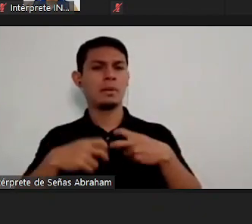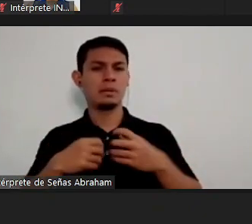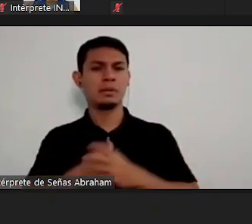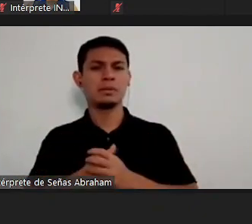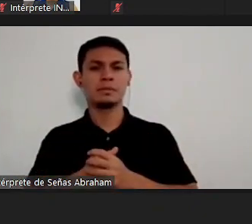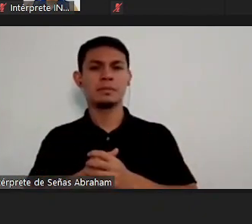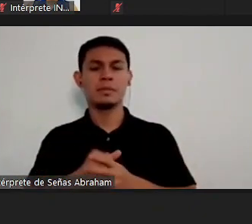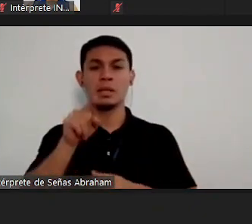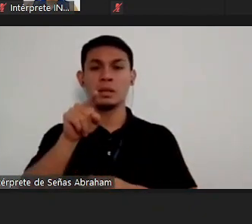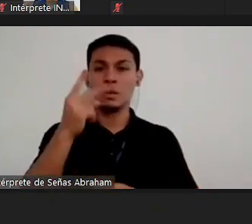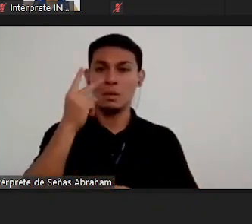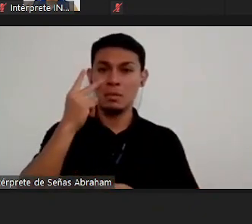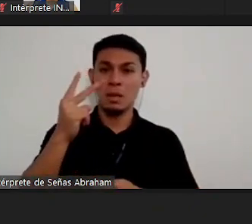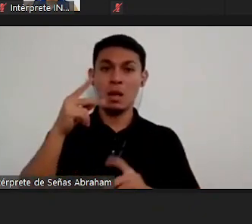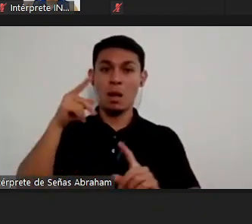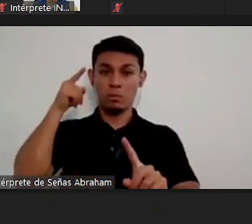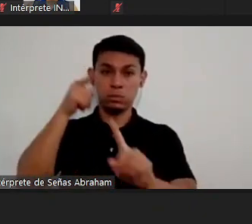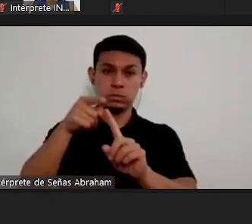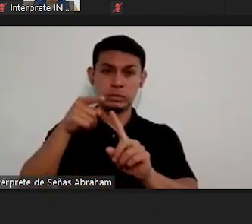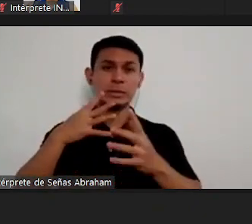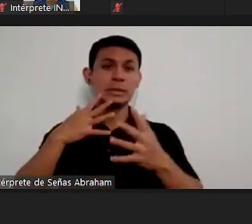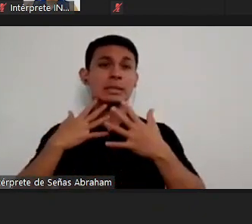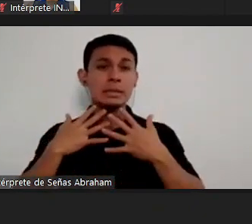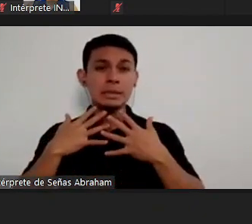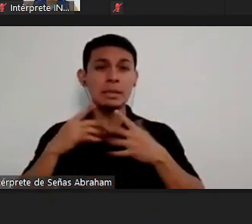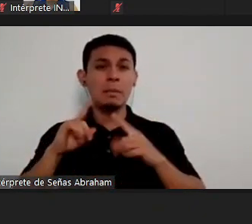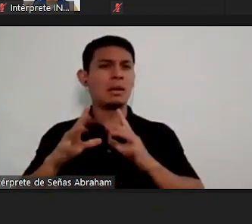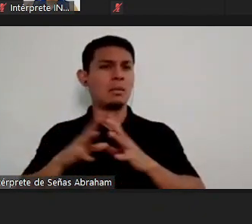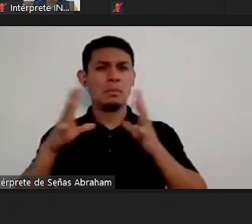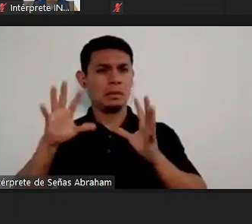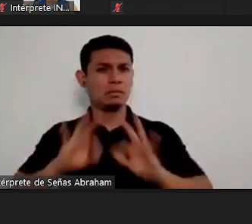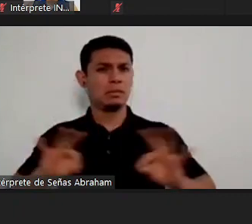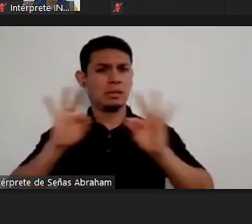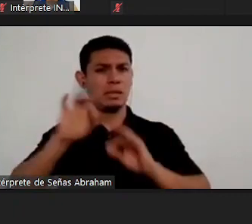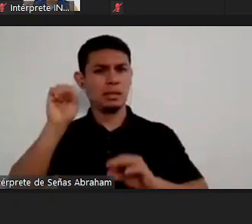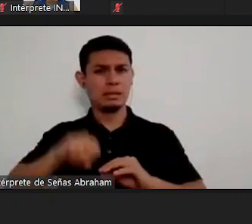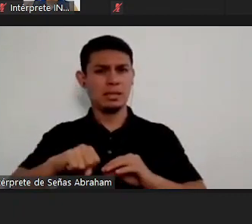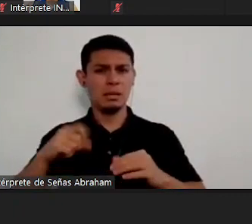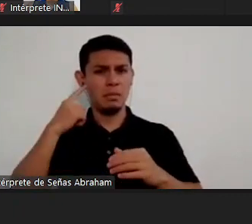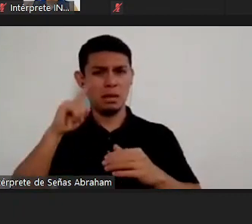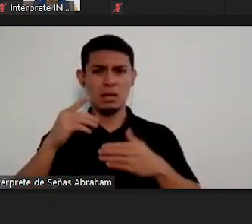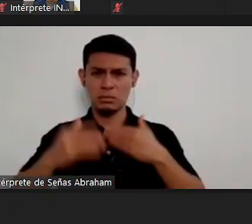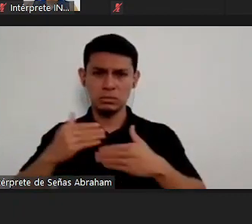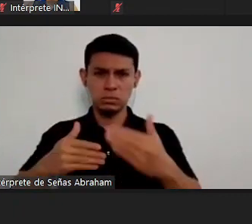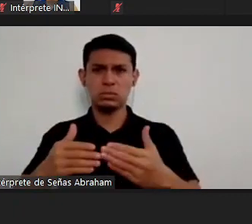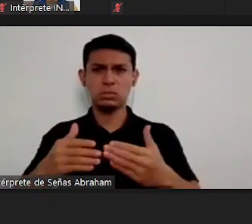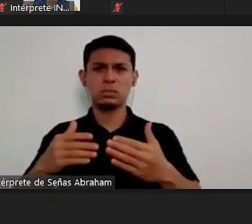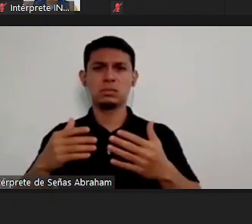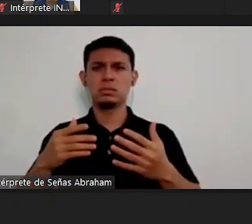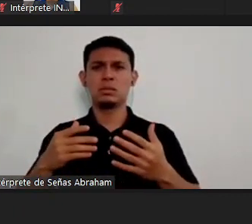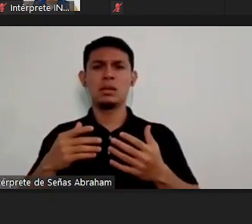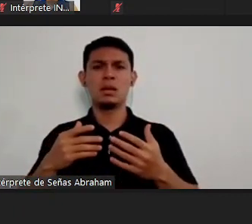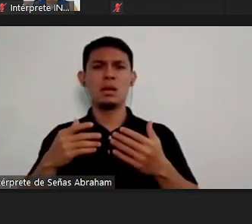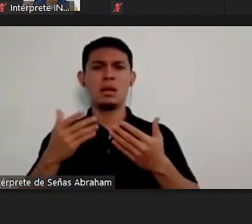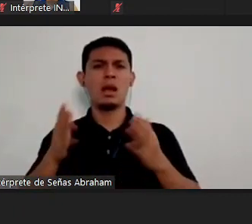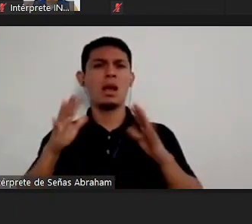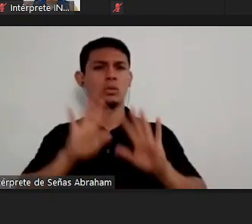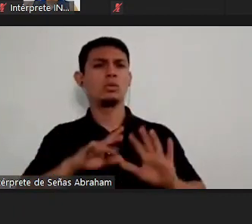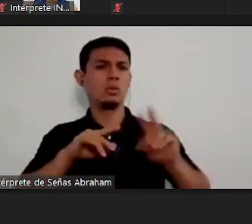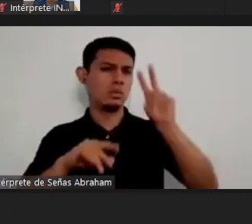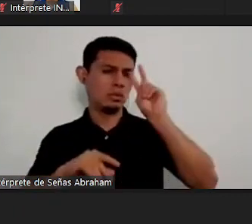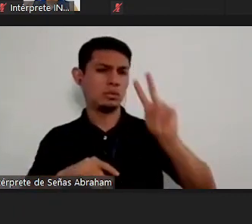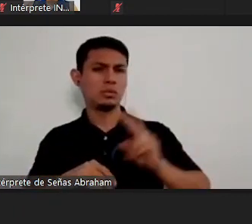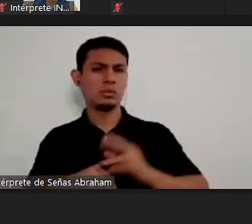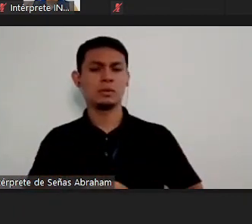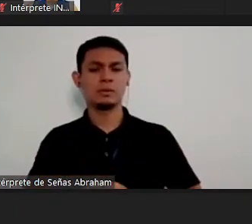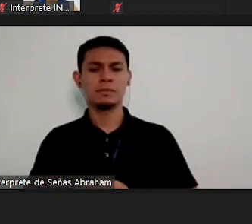enormously to the solution of this problem it is a very ambitious objective but that is very necessary for to help with